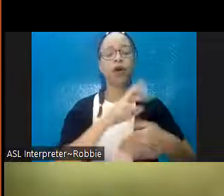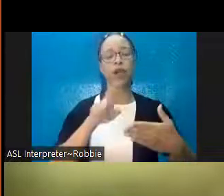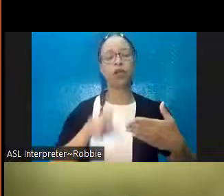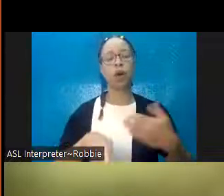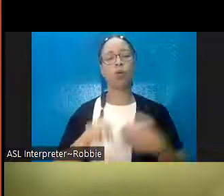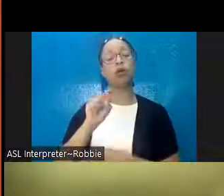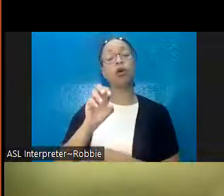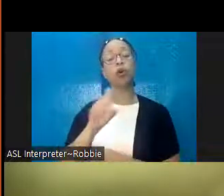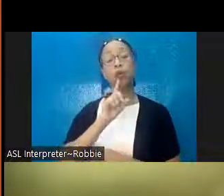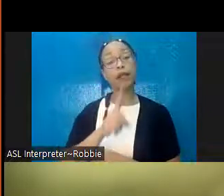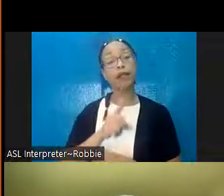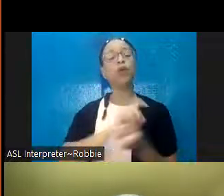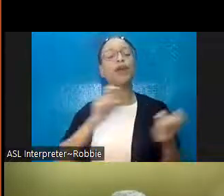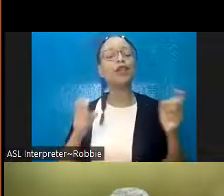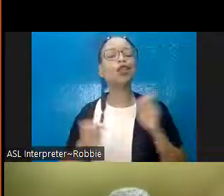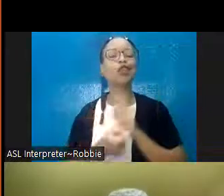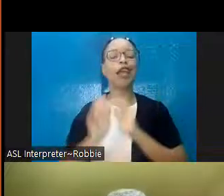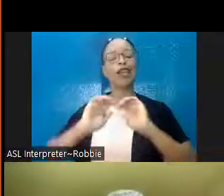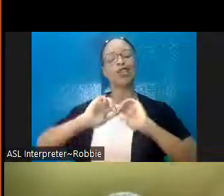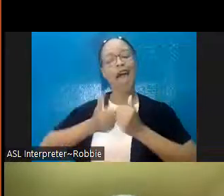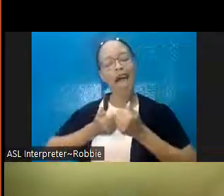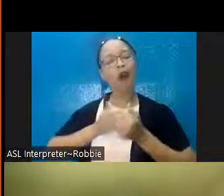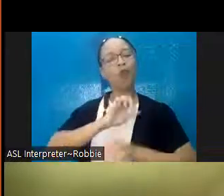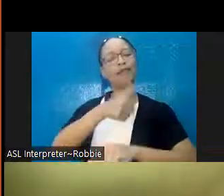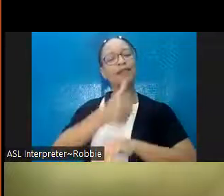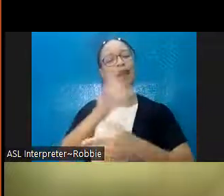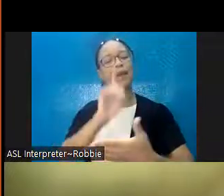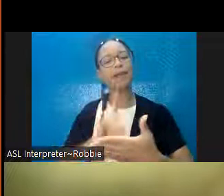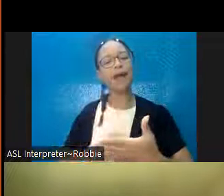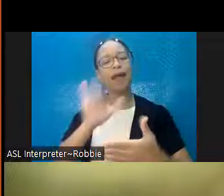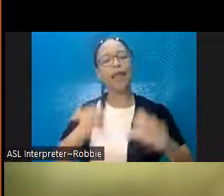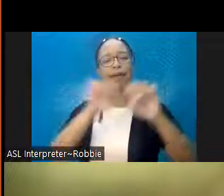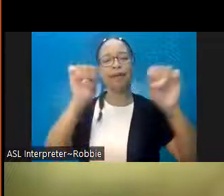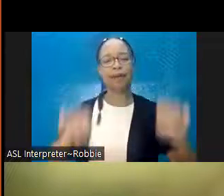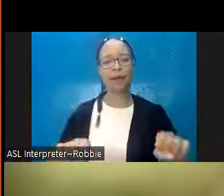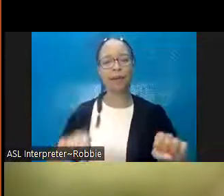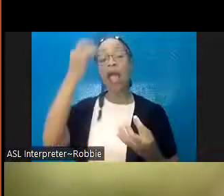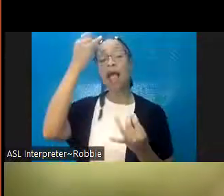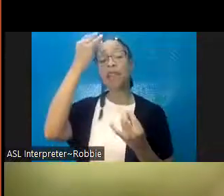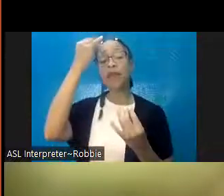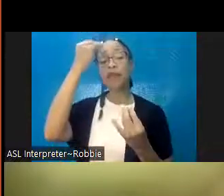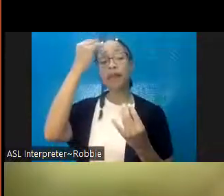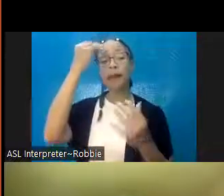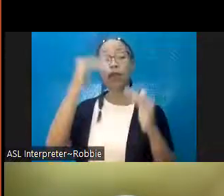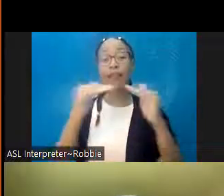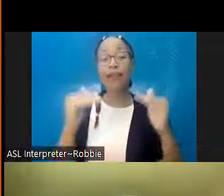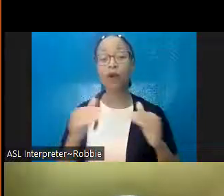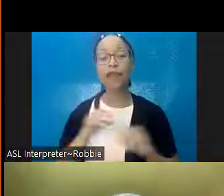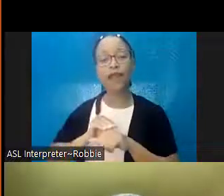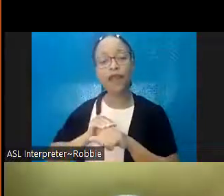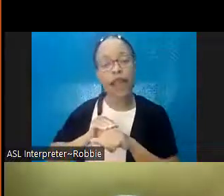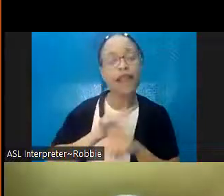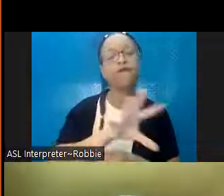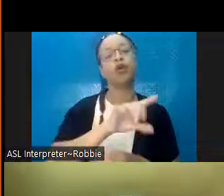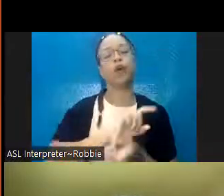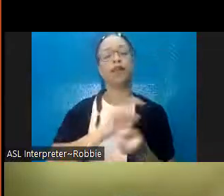can change how we design that system and thinking about the levers, right, and the influence of changes we